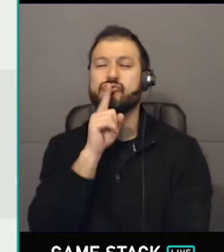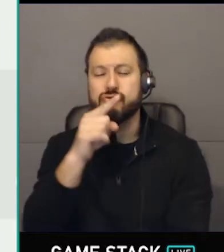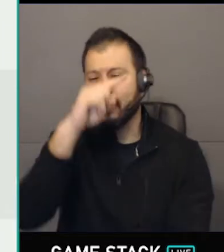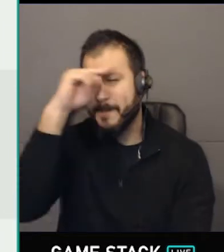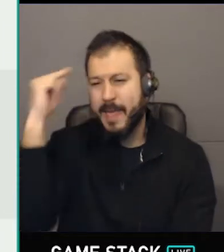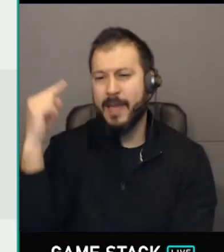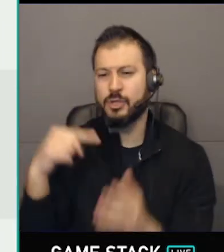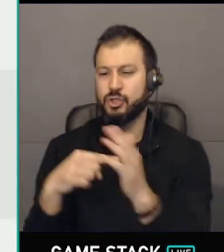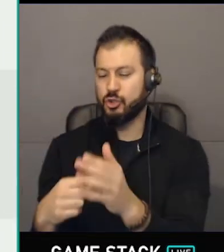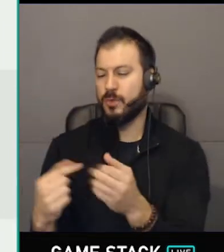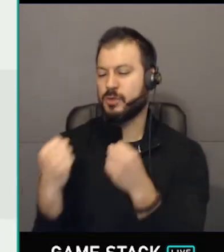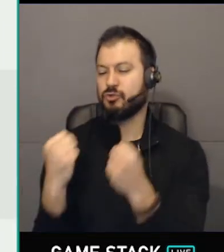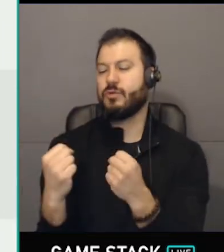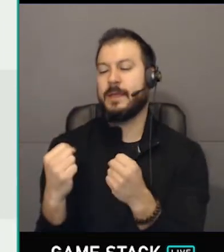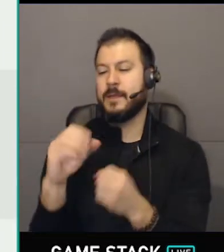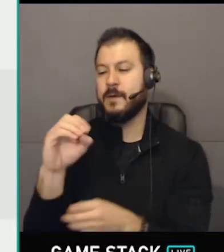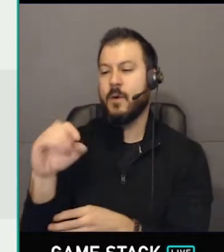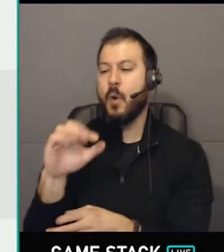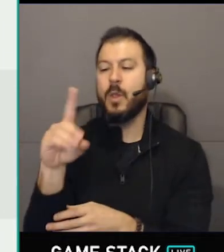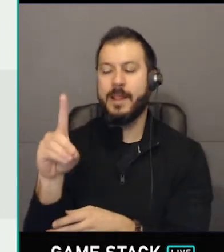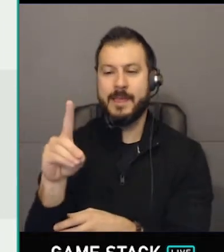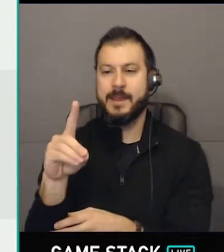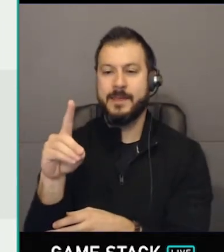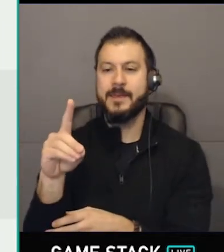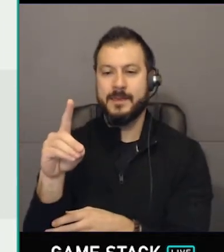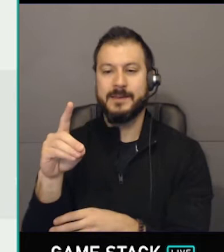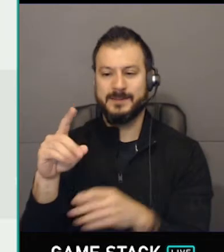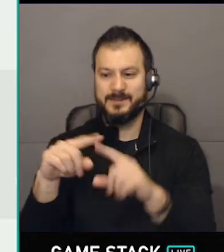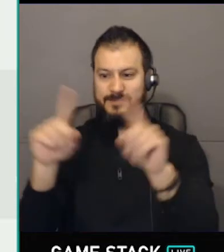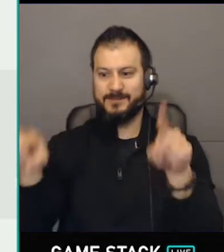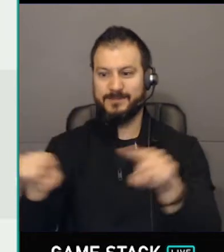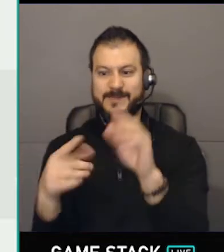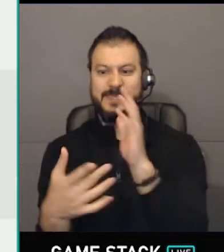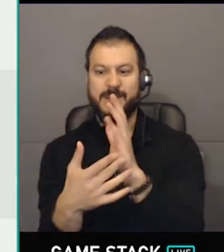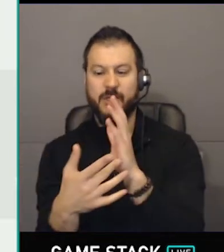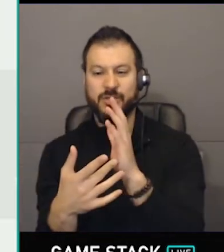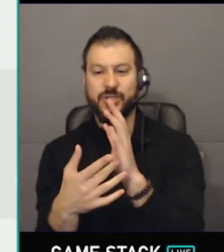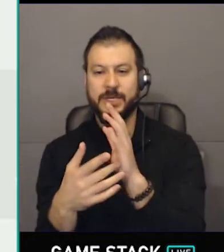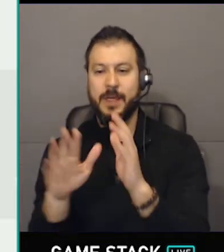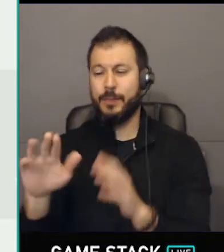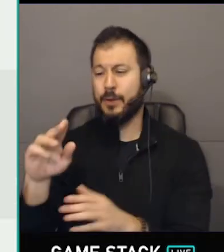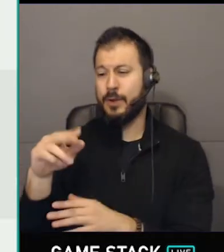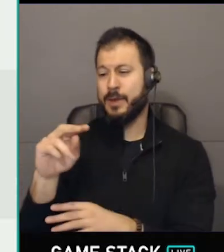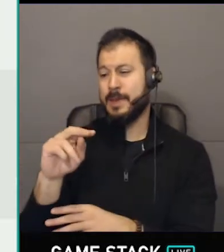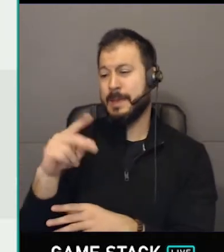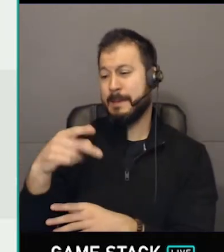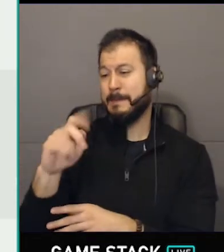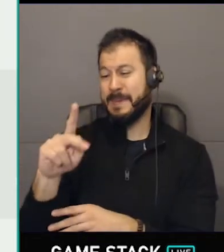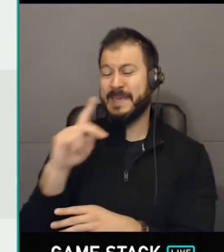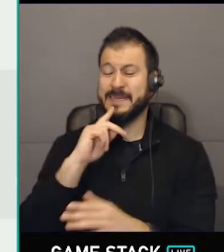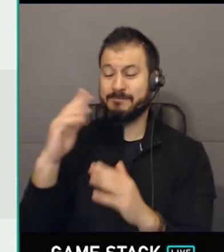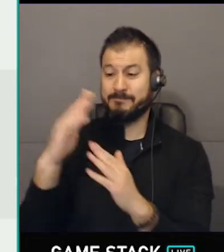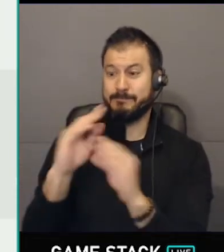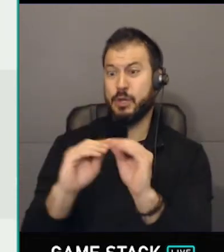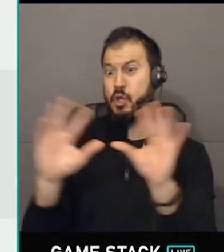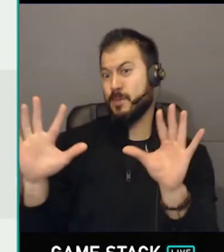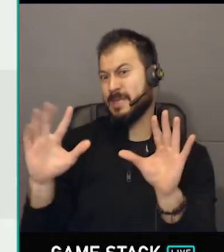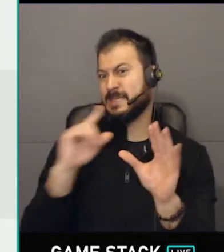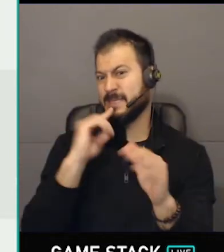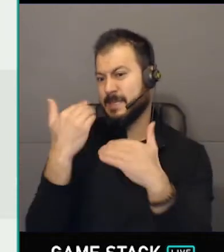strengths of OLED and self-emissive panel technologies. Their peak luminance is more limited than other tech, but they offer